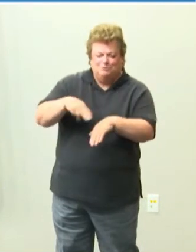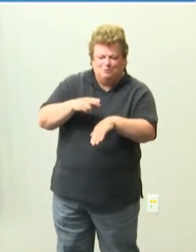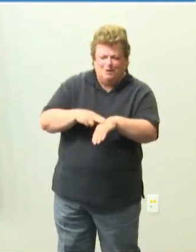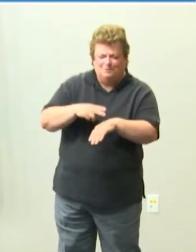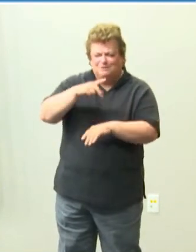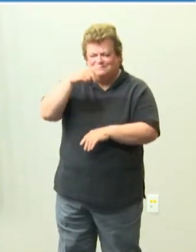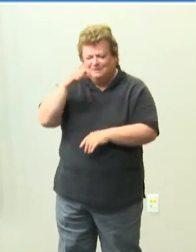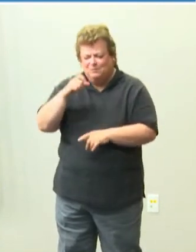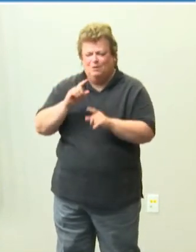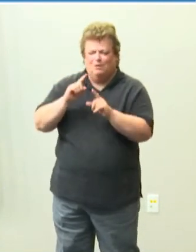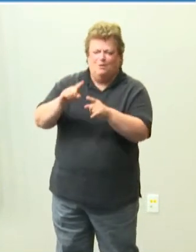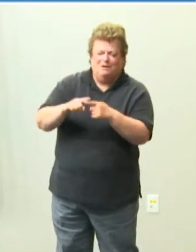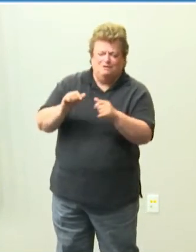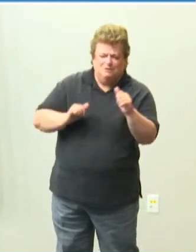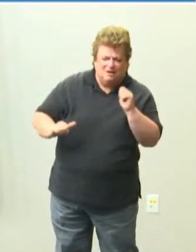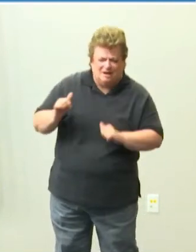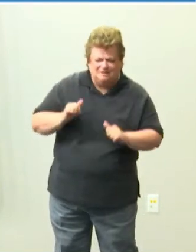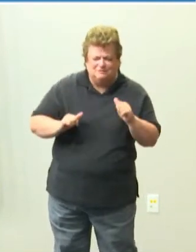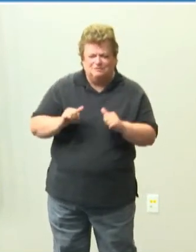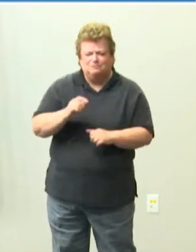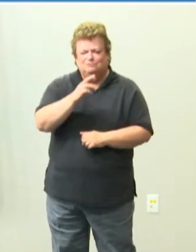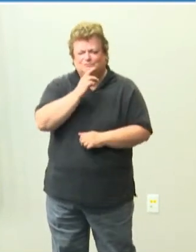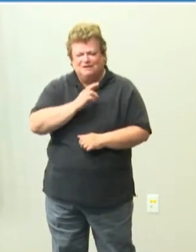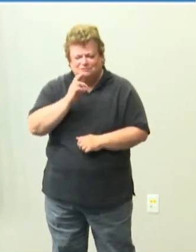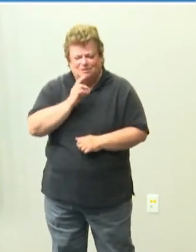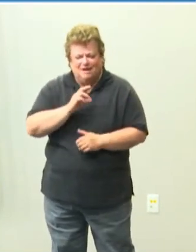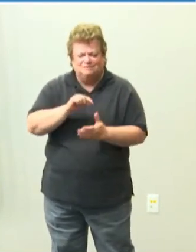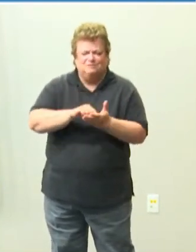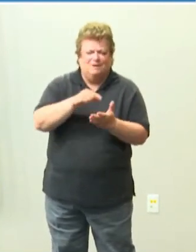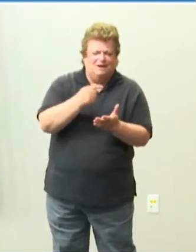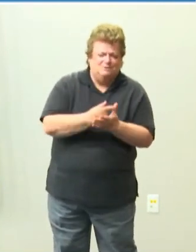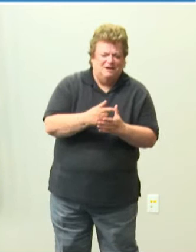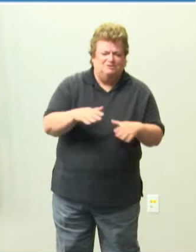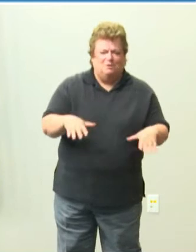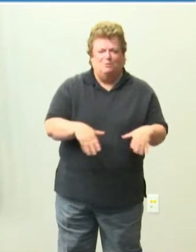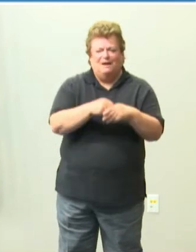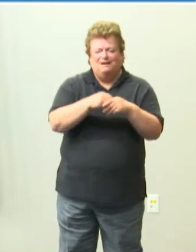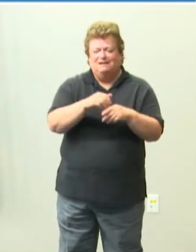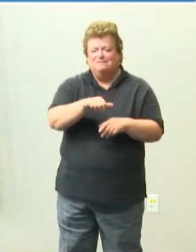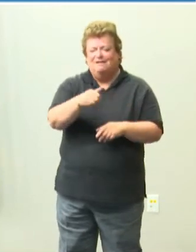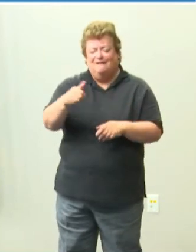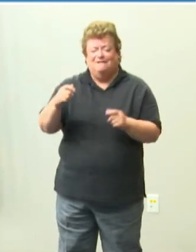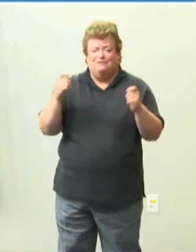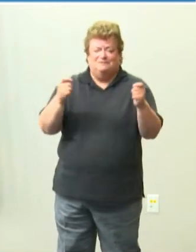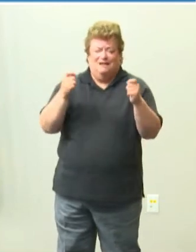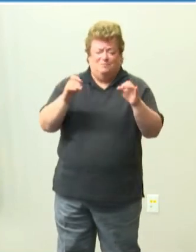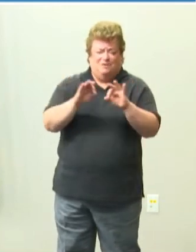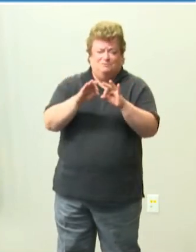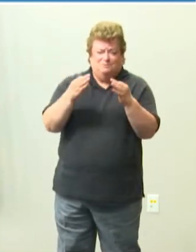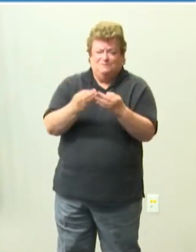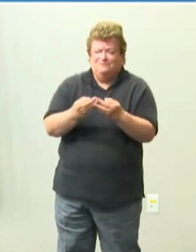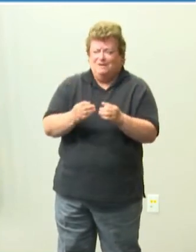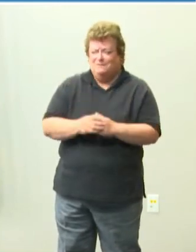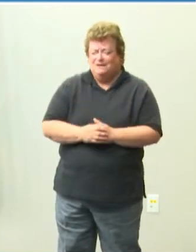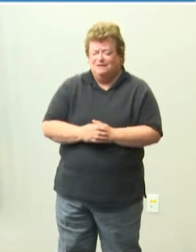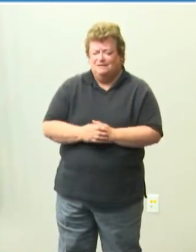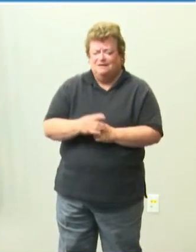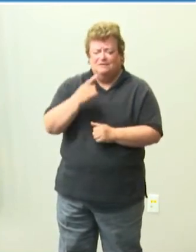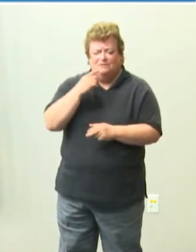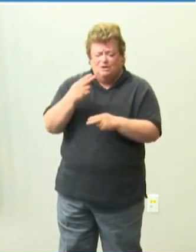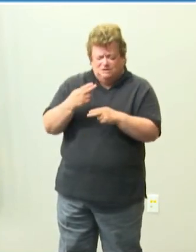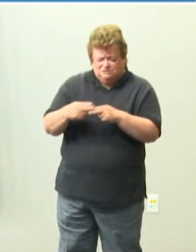at concerts, in restaurants, at graduations, weddings, and other celebrations with family and friends. For a brief